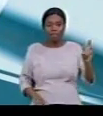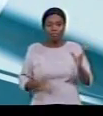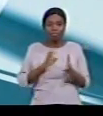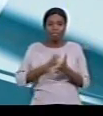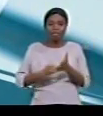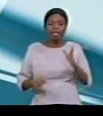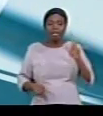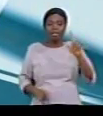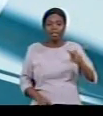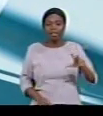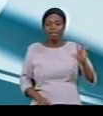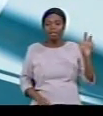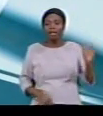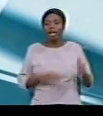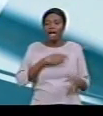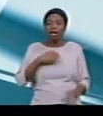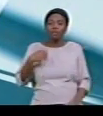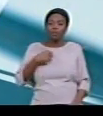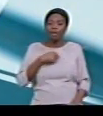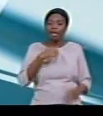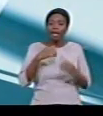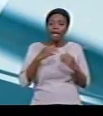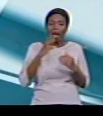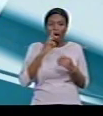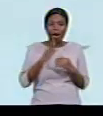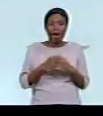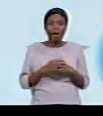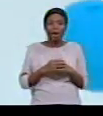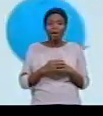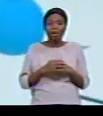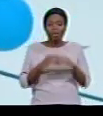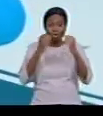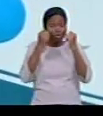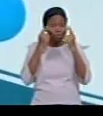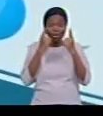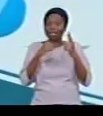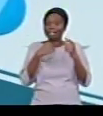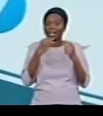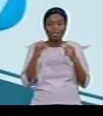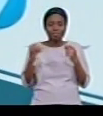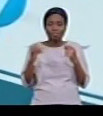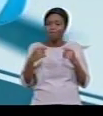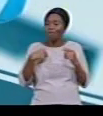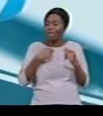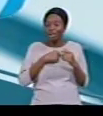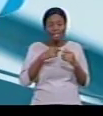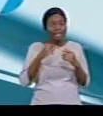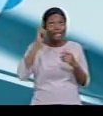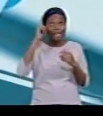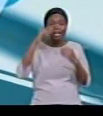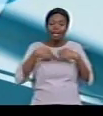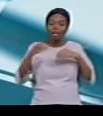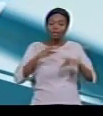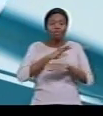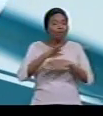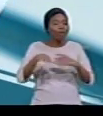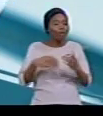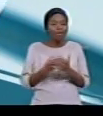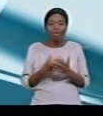we are beyond measure astonished, saying, he had done all things